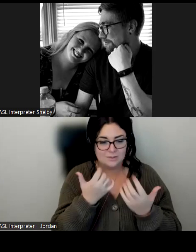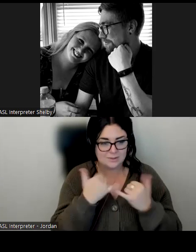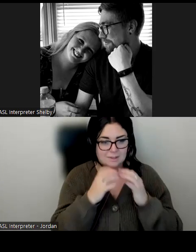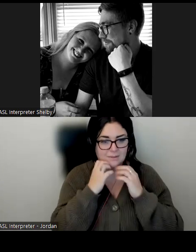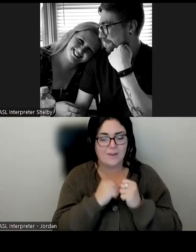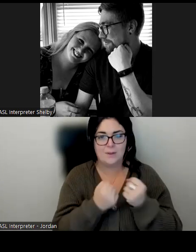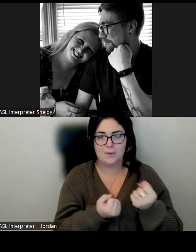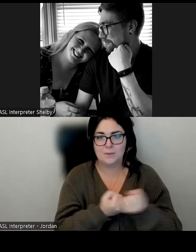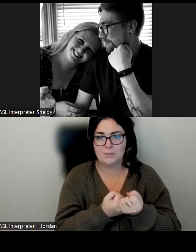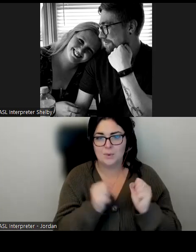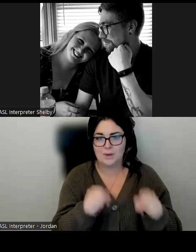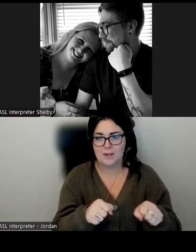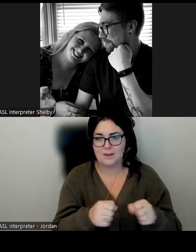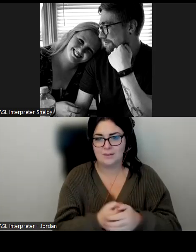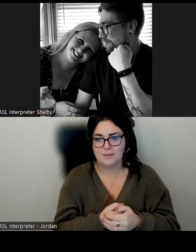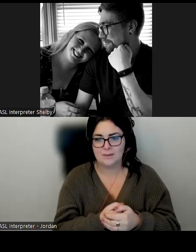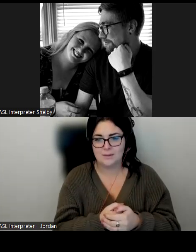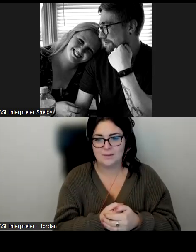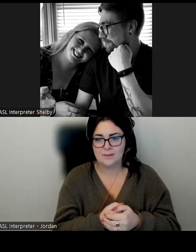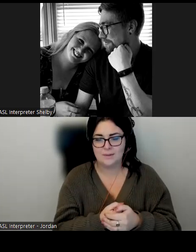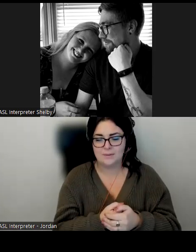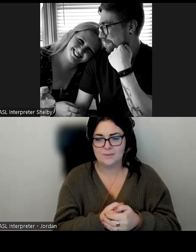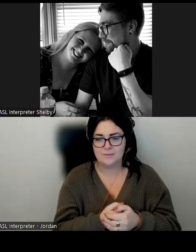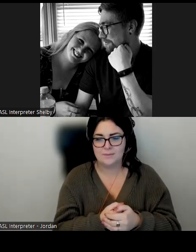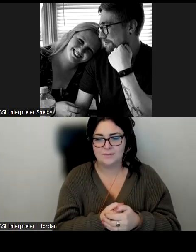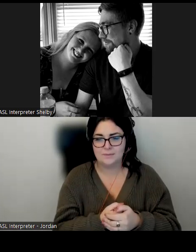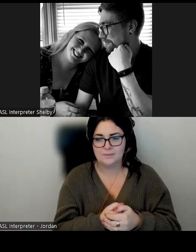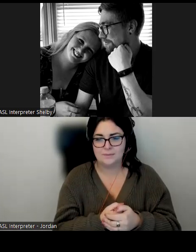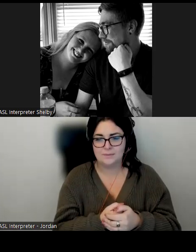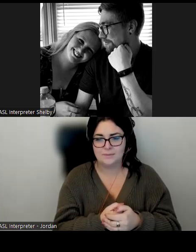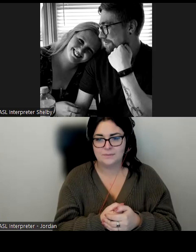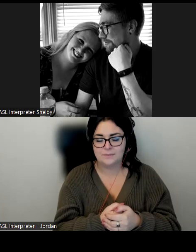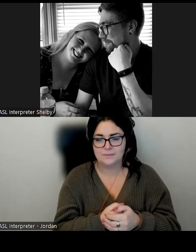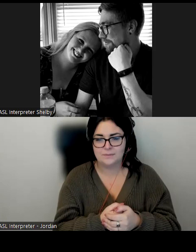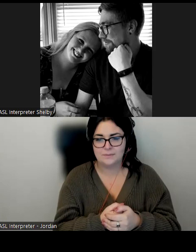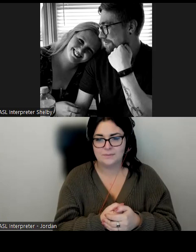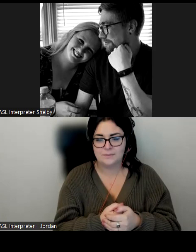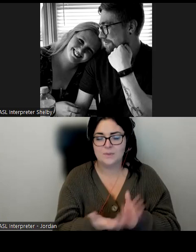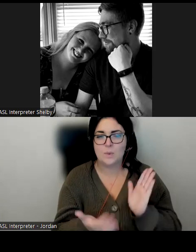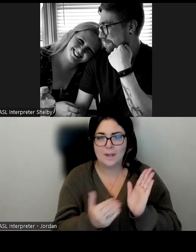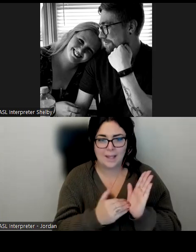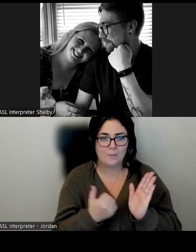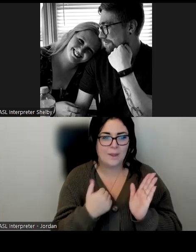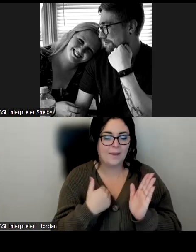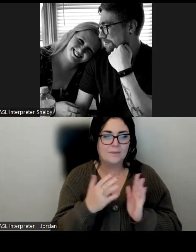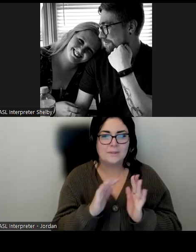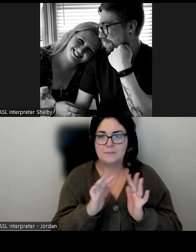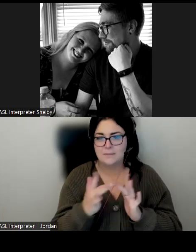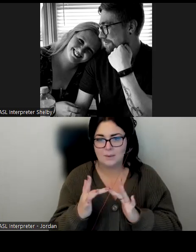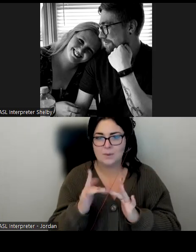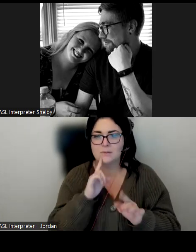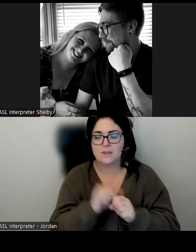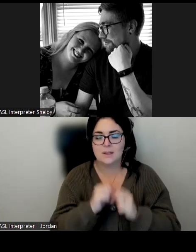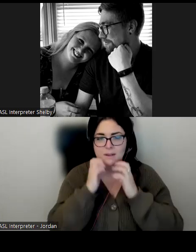more in the literature, in grief work, we constantly see that it's the informal supports and networks that can be very valuable to